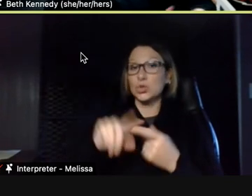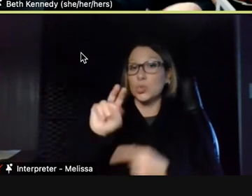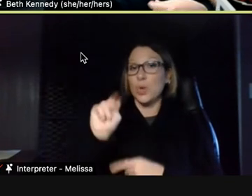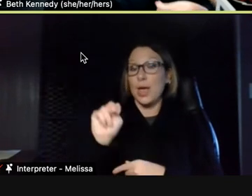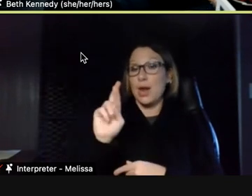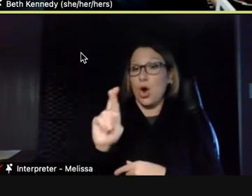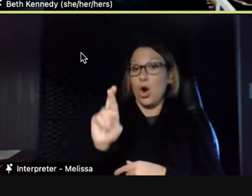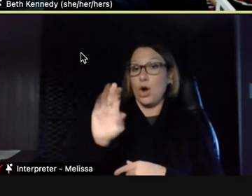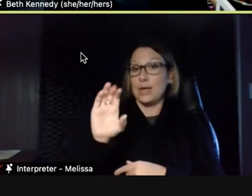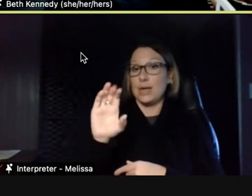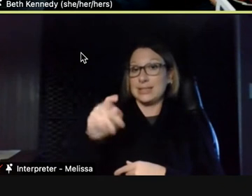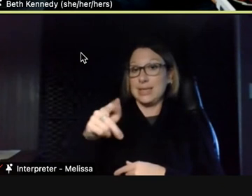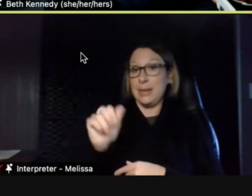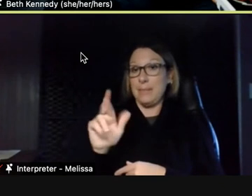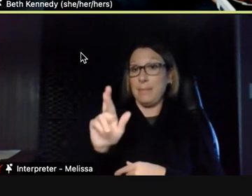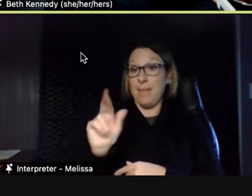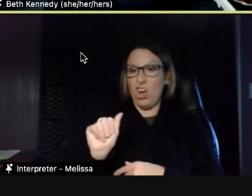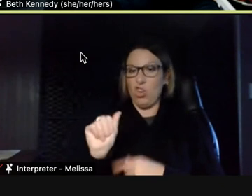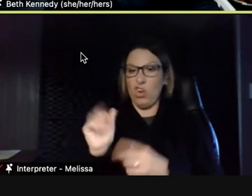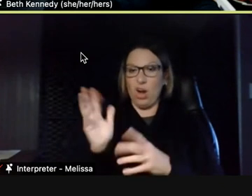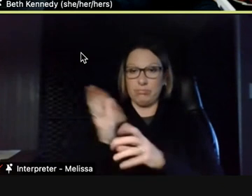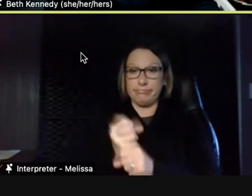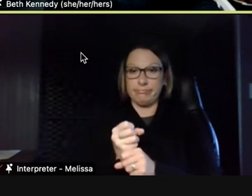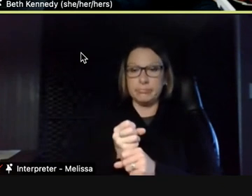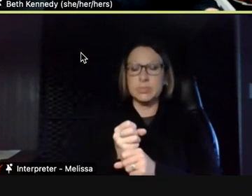short name, NRC Para,